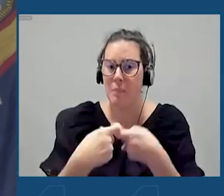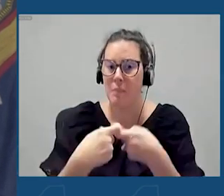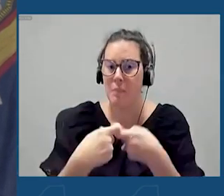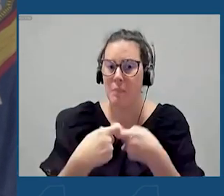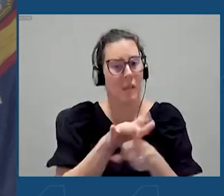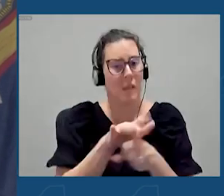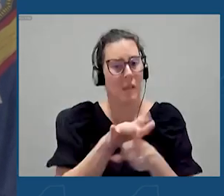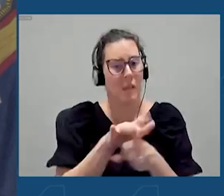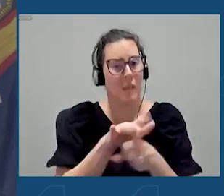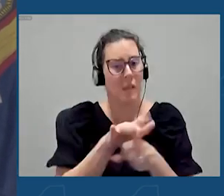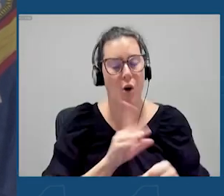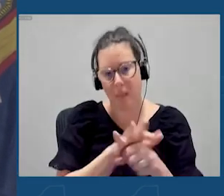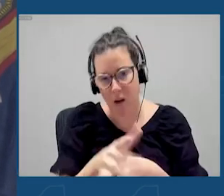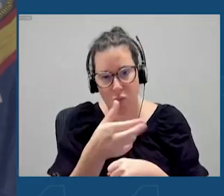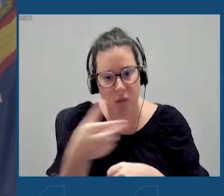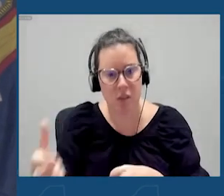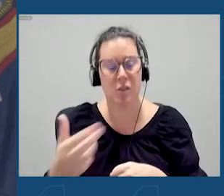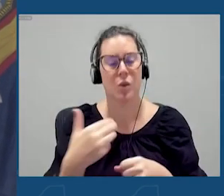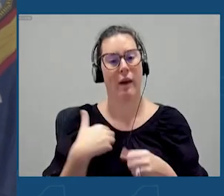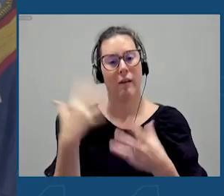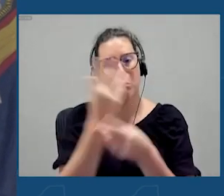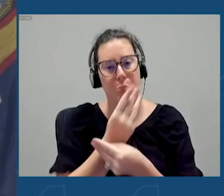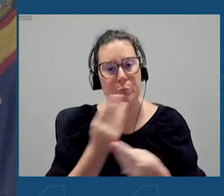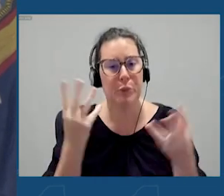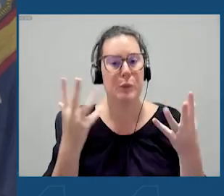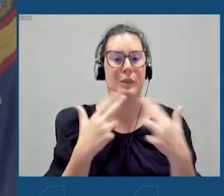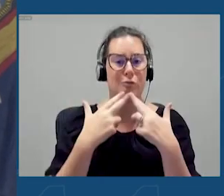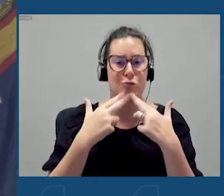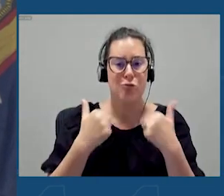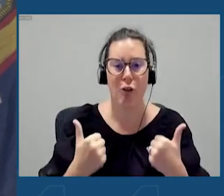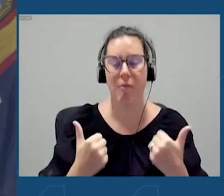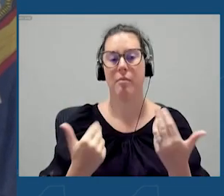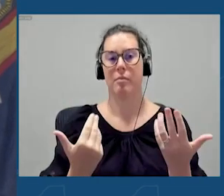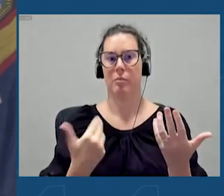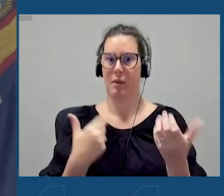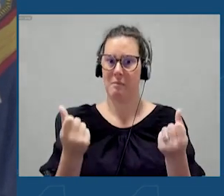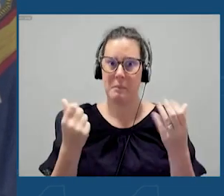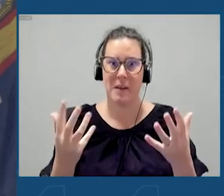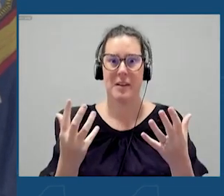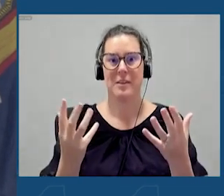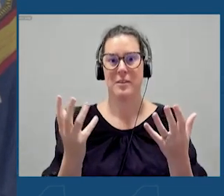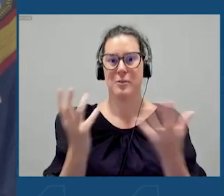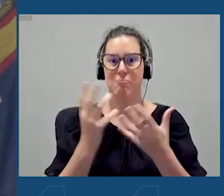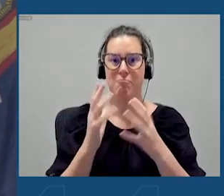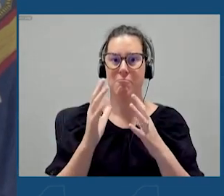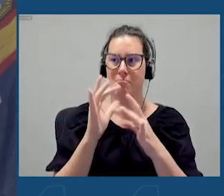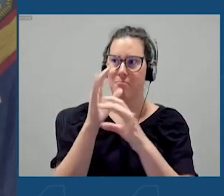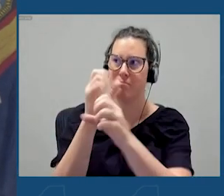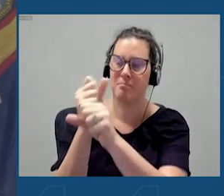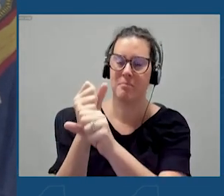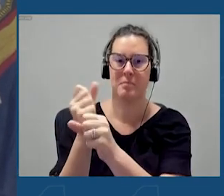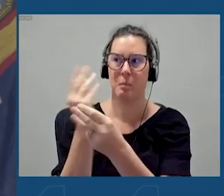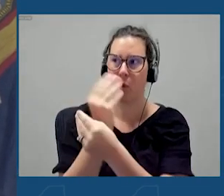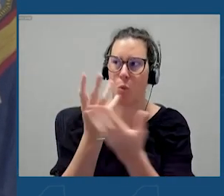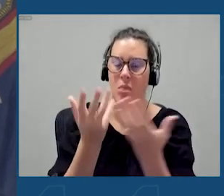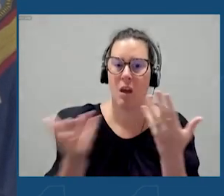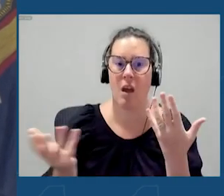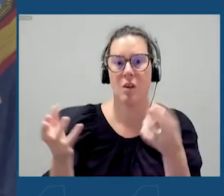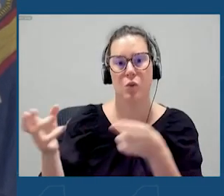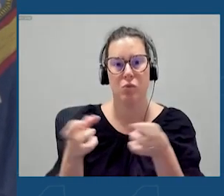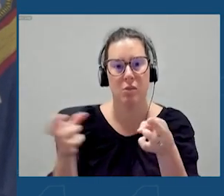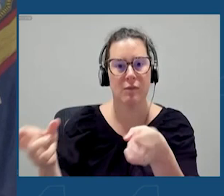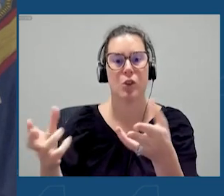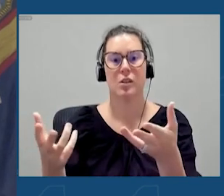have charm. We have beauty. We have great attractions to the north and the Adirondacks and the rivers and the